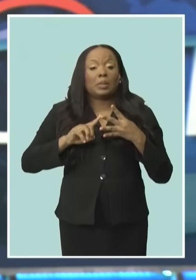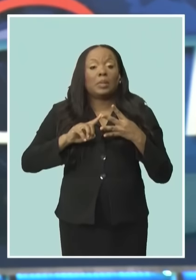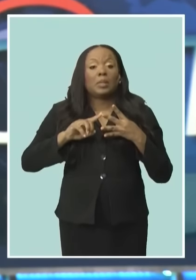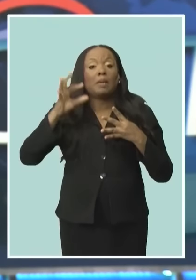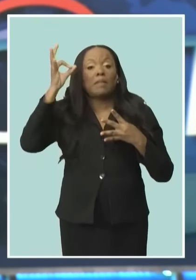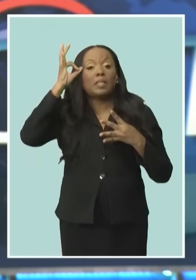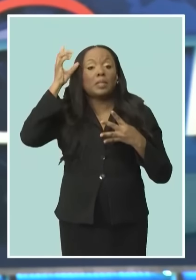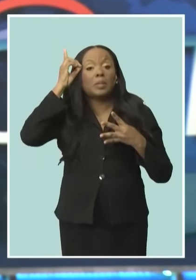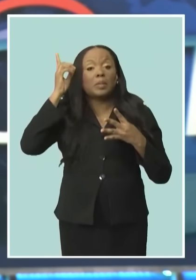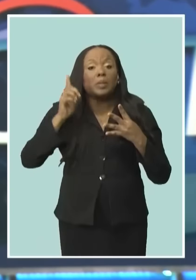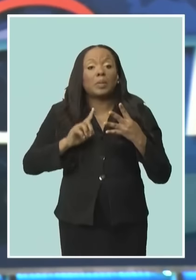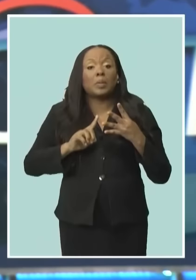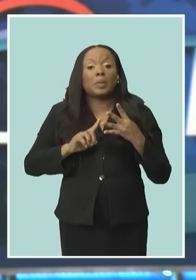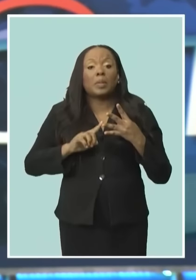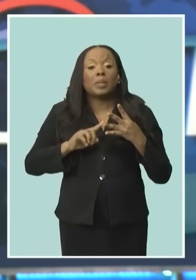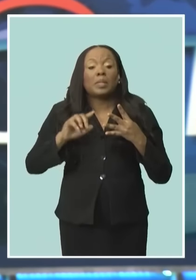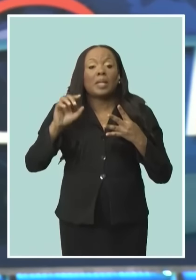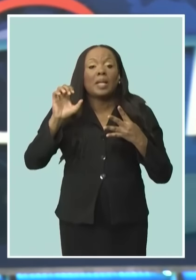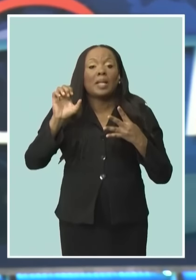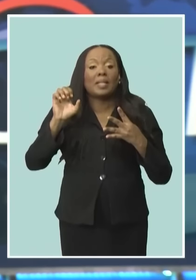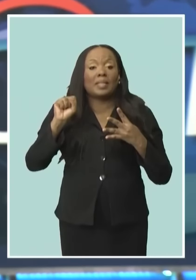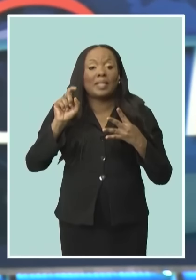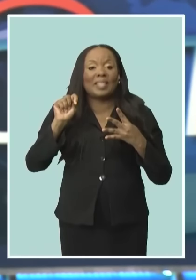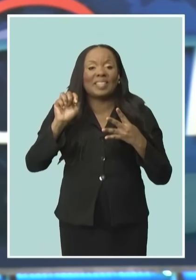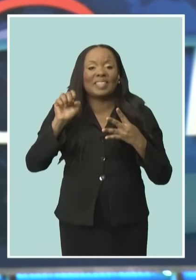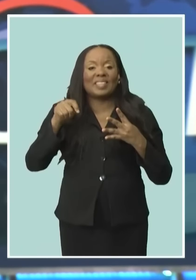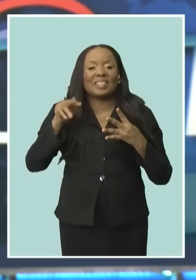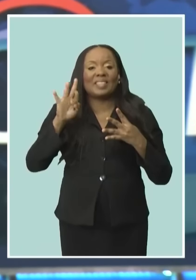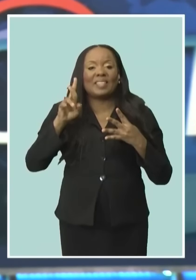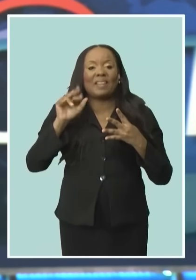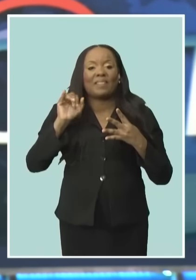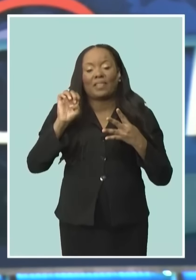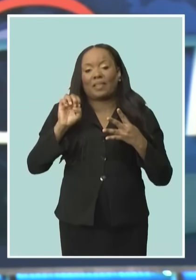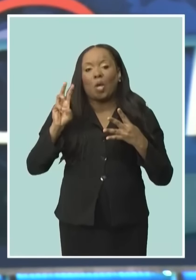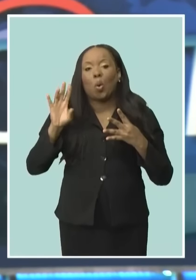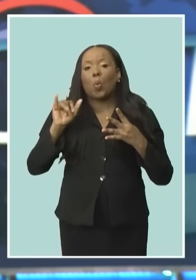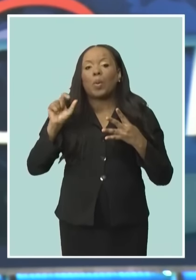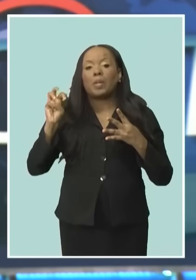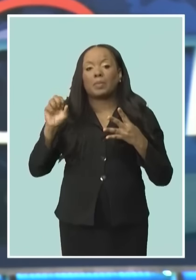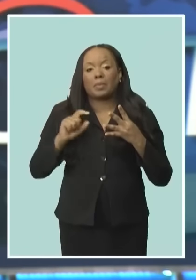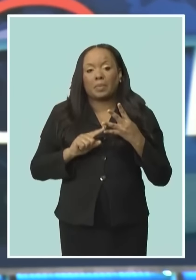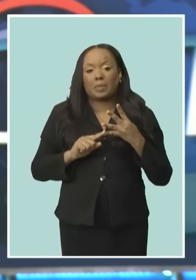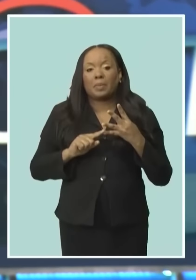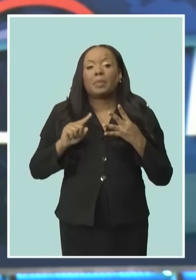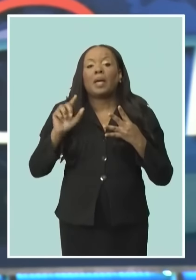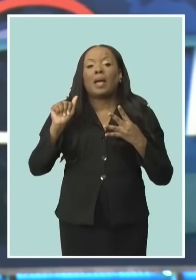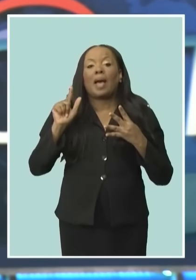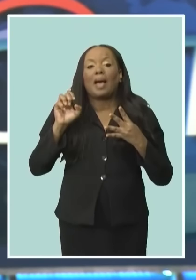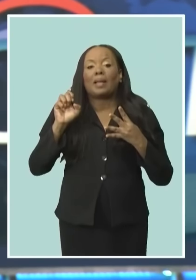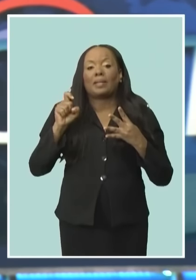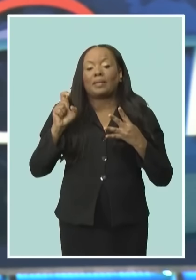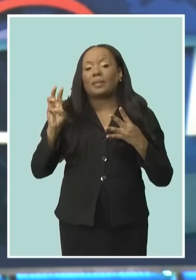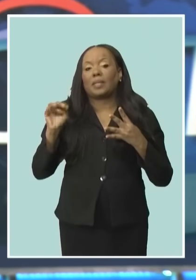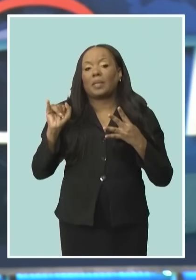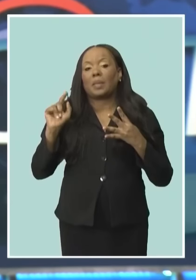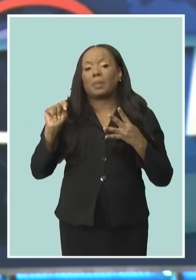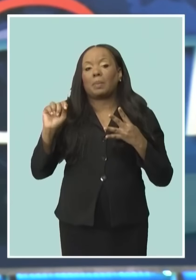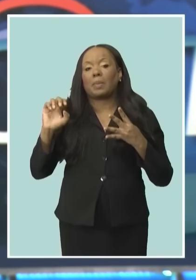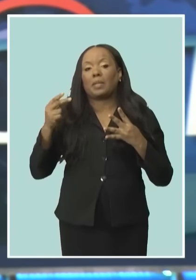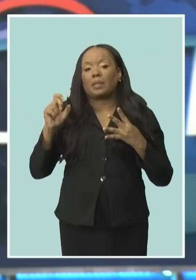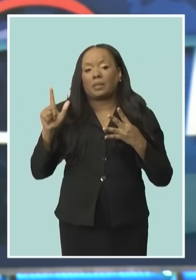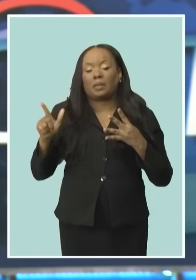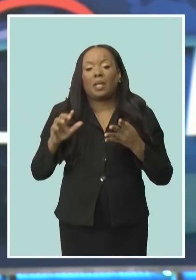Williams of the Community Empowerment Party, and the Bajan Free Party's Alex Mitchell. Counting is taking place at the Gordon Greenwich